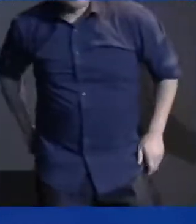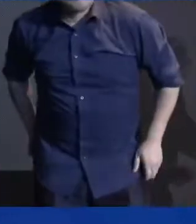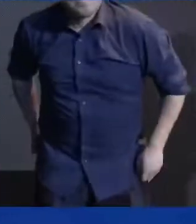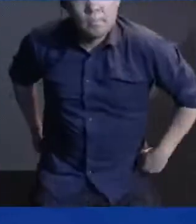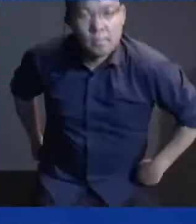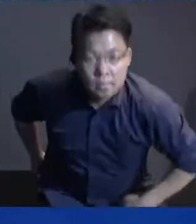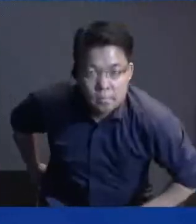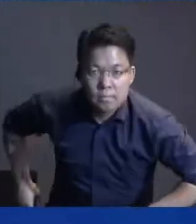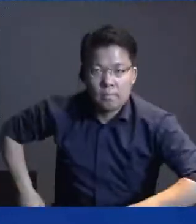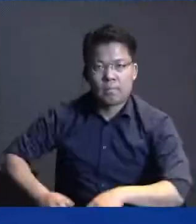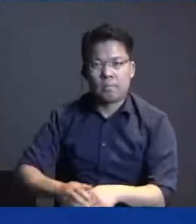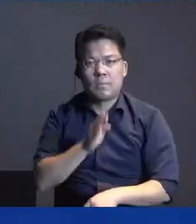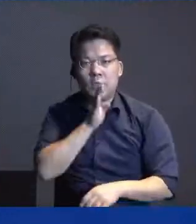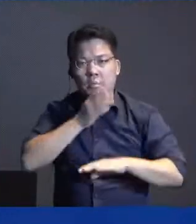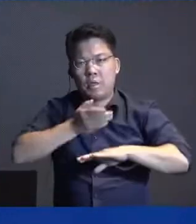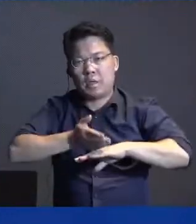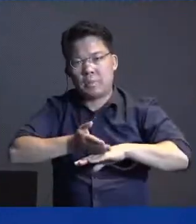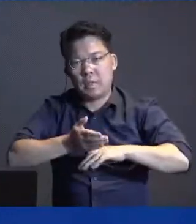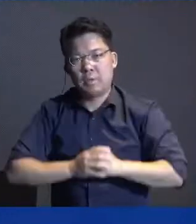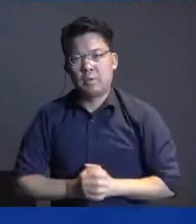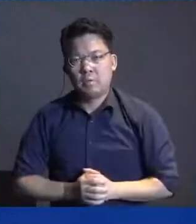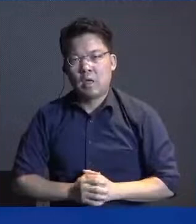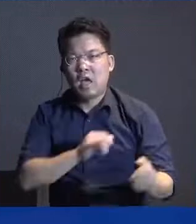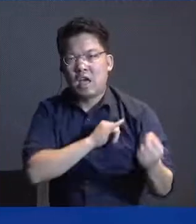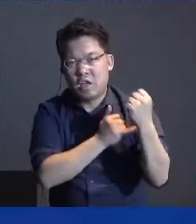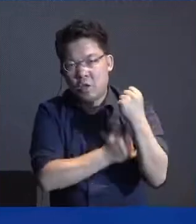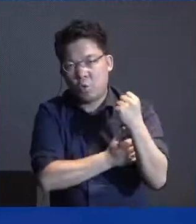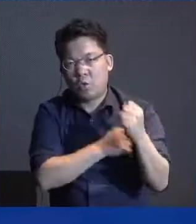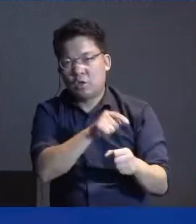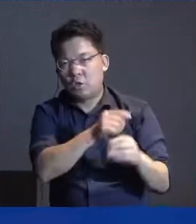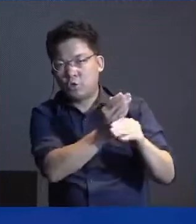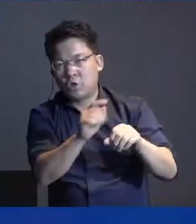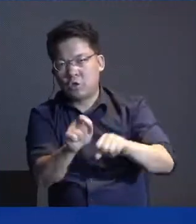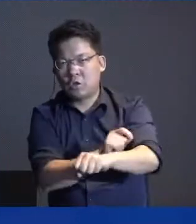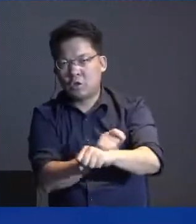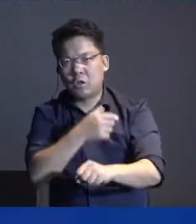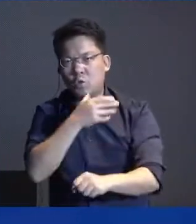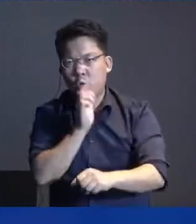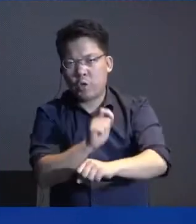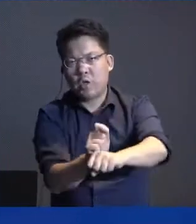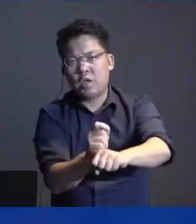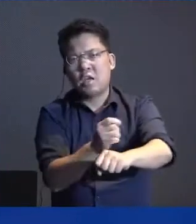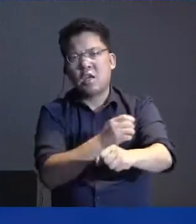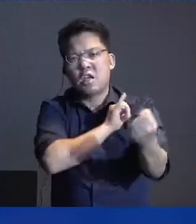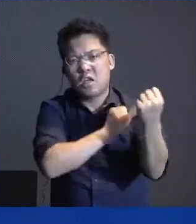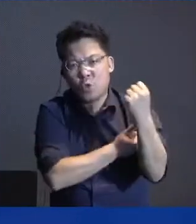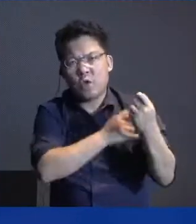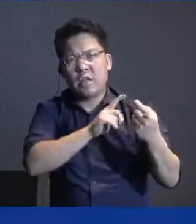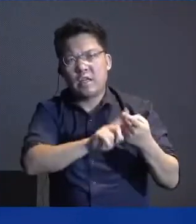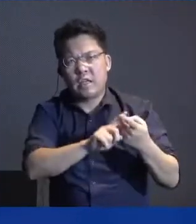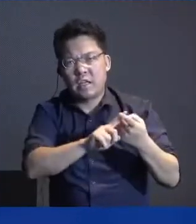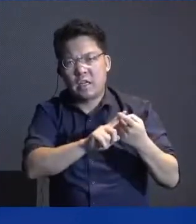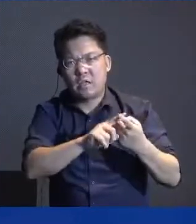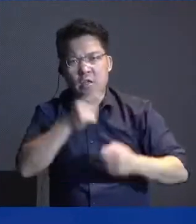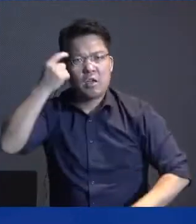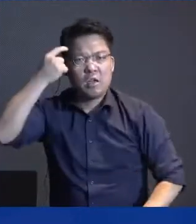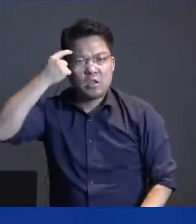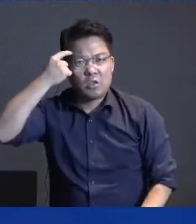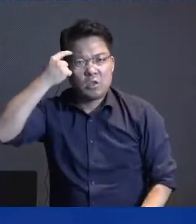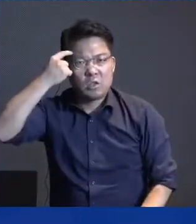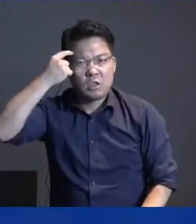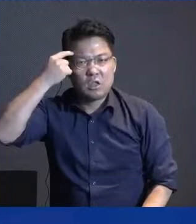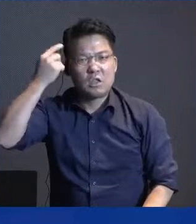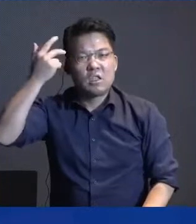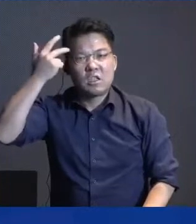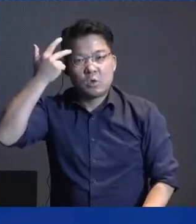rights of older persons and mental health issues. Very much enjoyed your talk. And